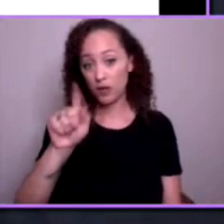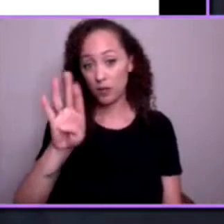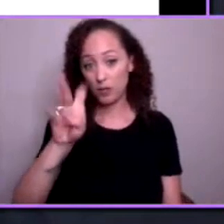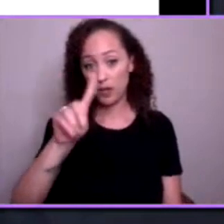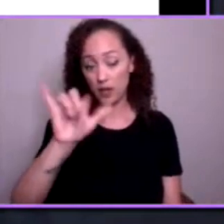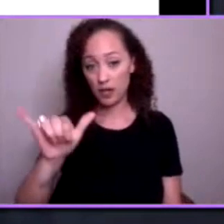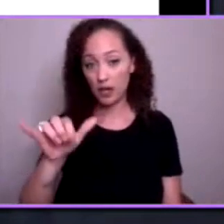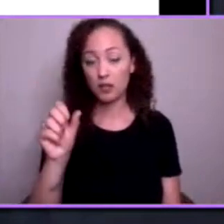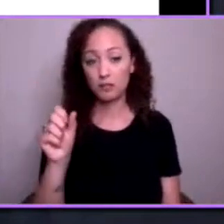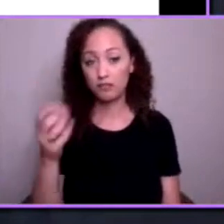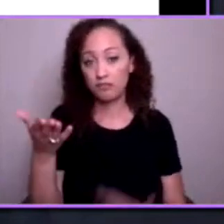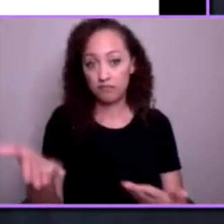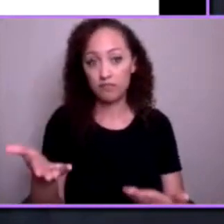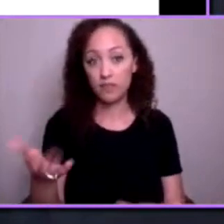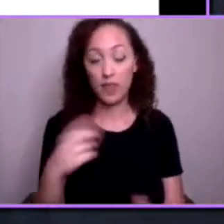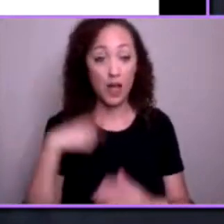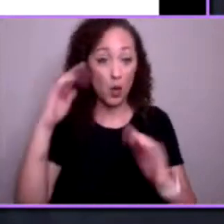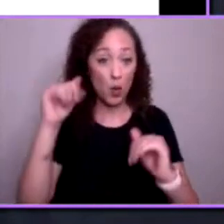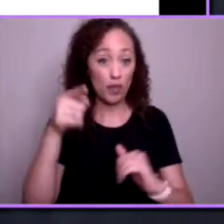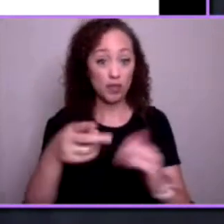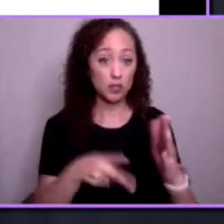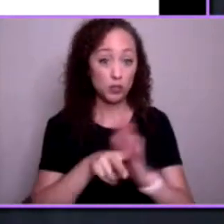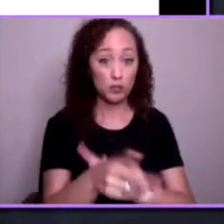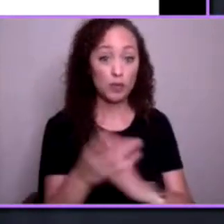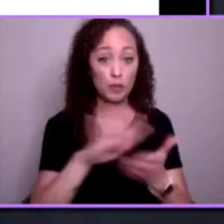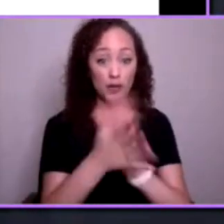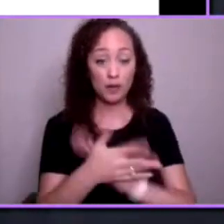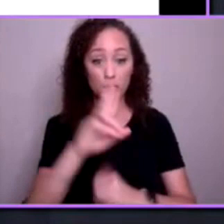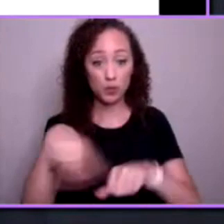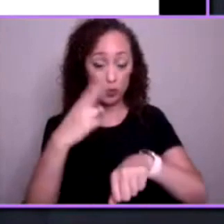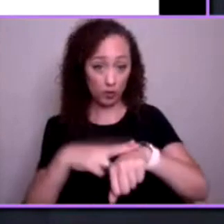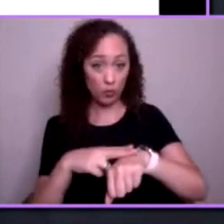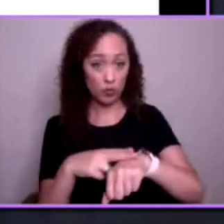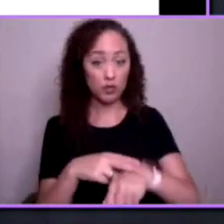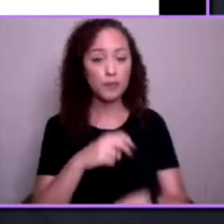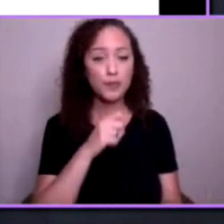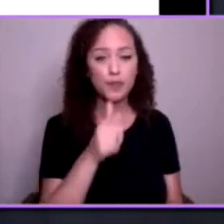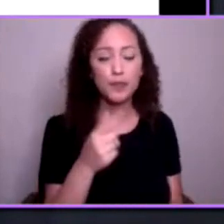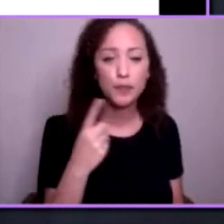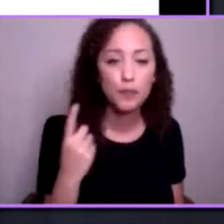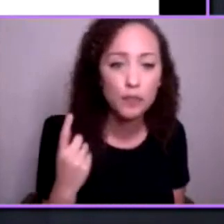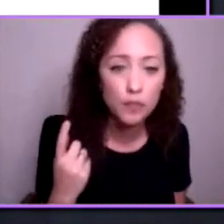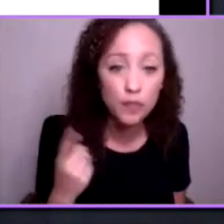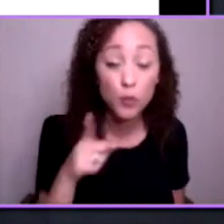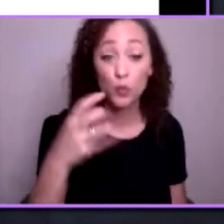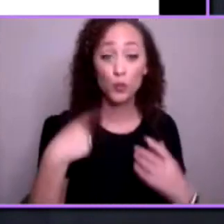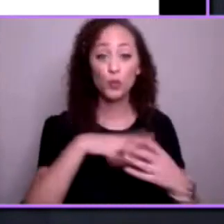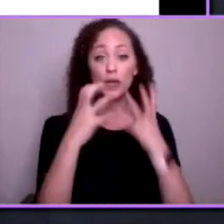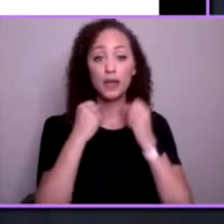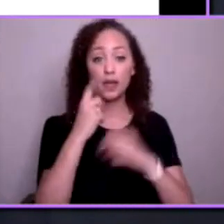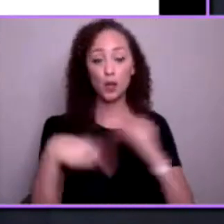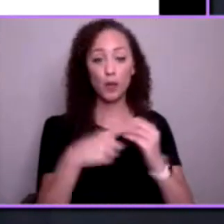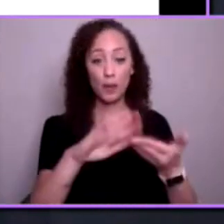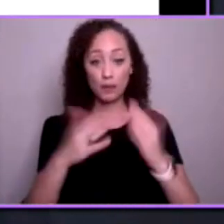hope, becomes the norm. Not because it's punitive or cumbersome, but because we care enough about the community to be transparent and